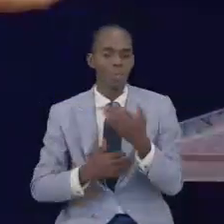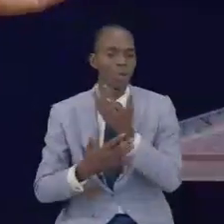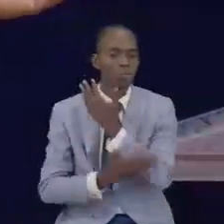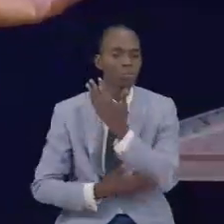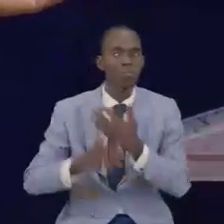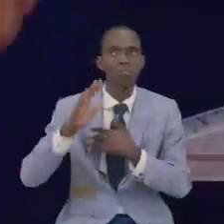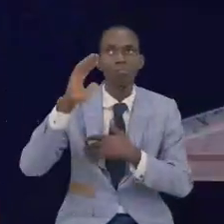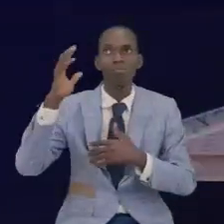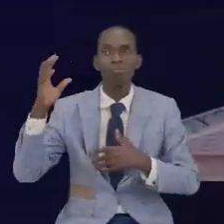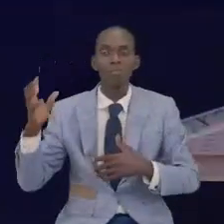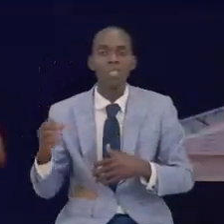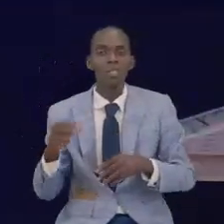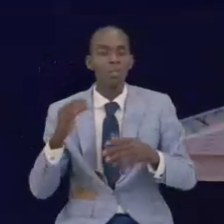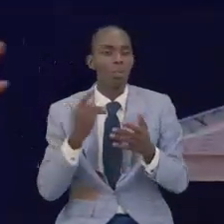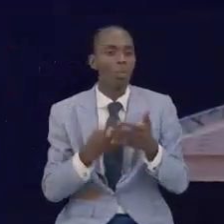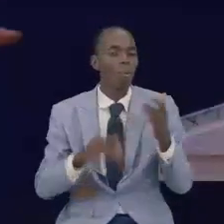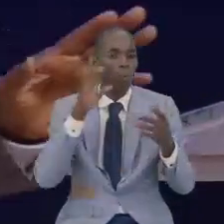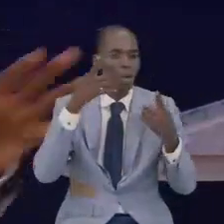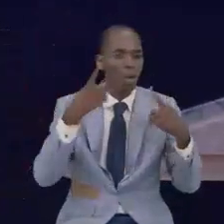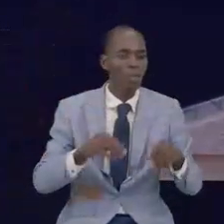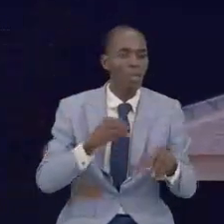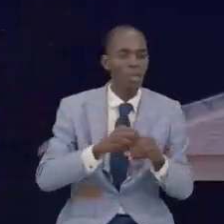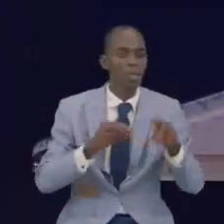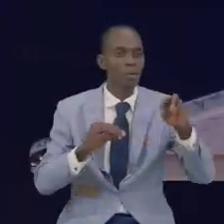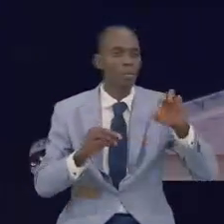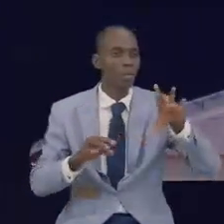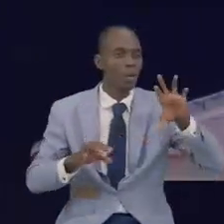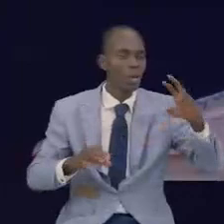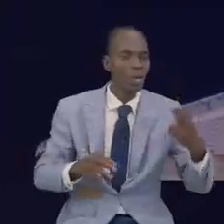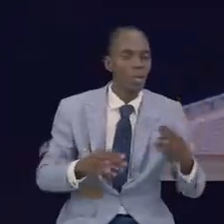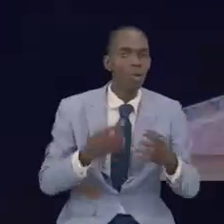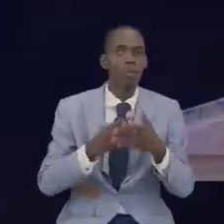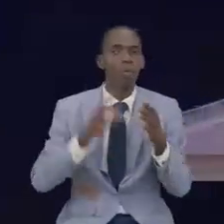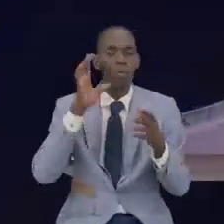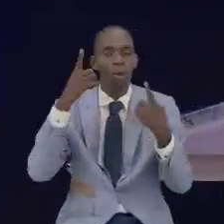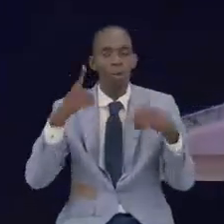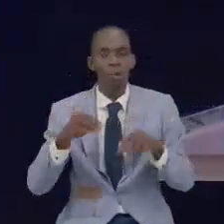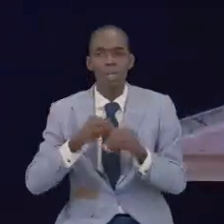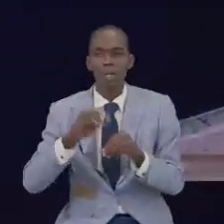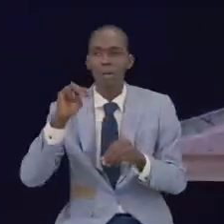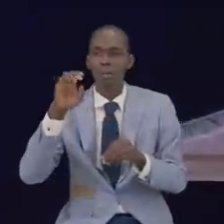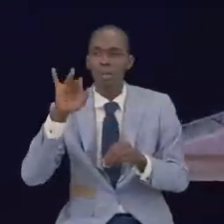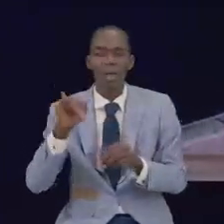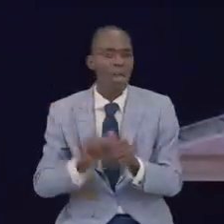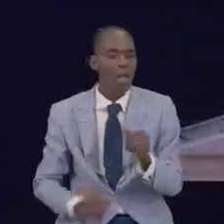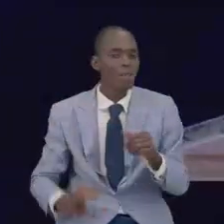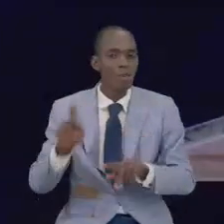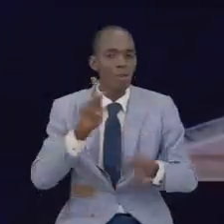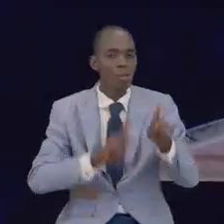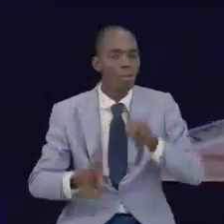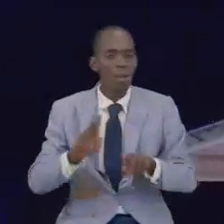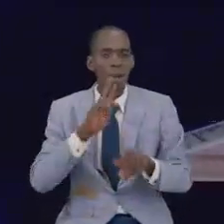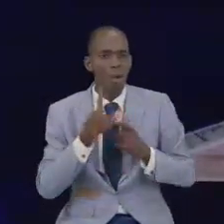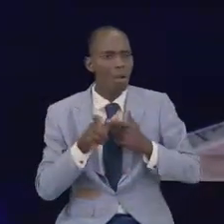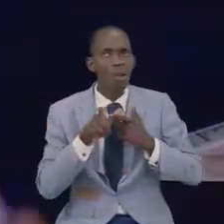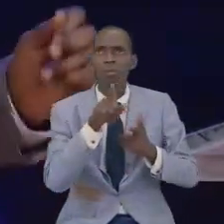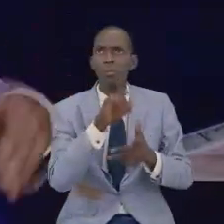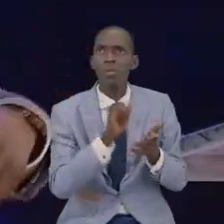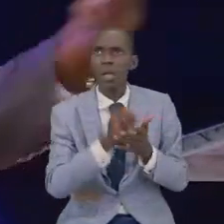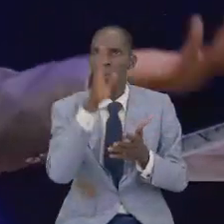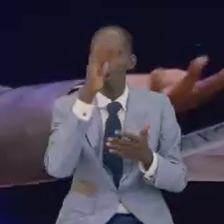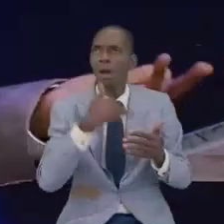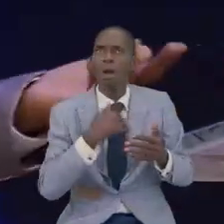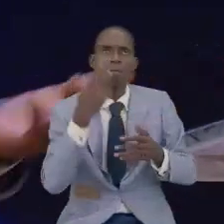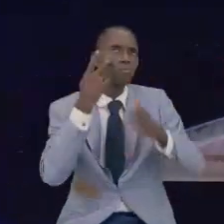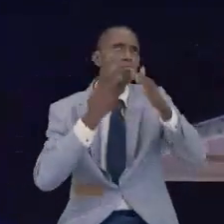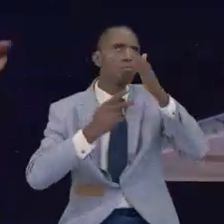what will happen in March and what will happen in May, and everybody, they're running after them. They say, that man has not spoken. And then